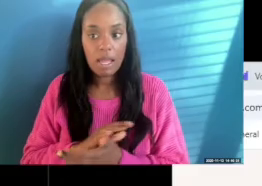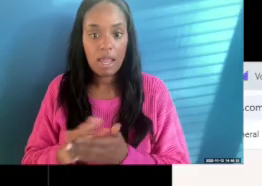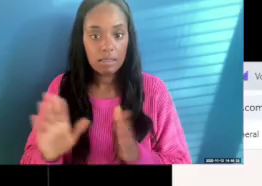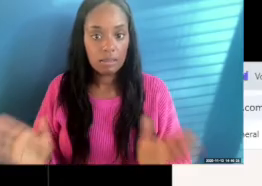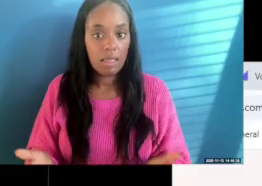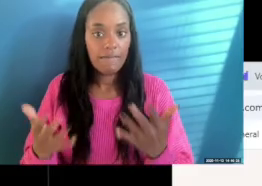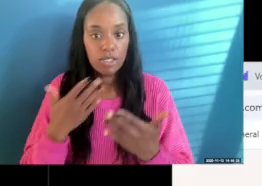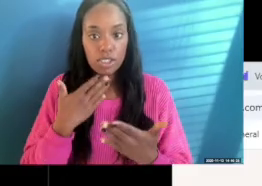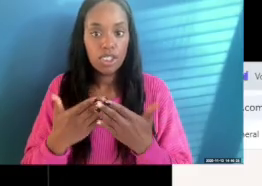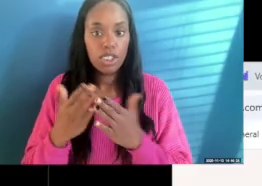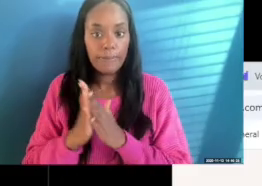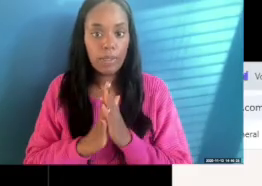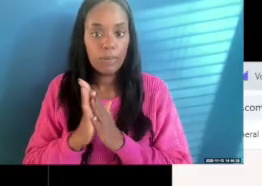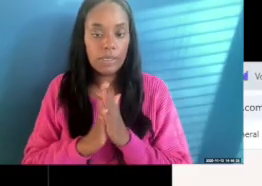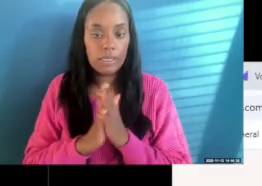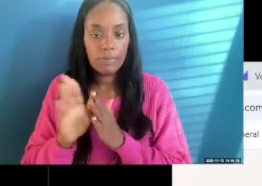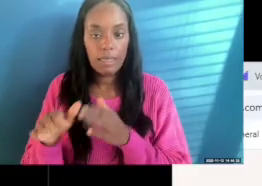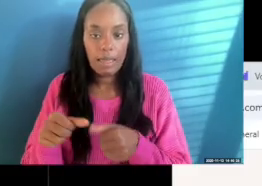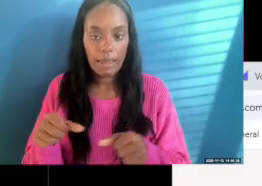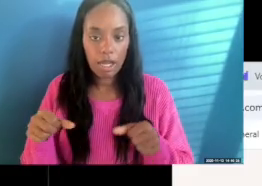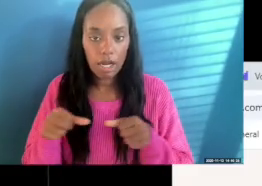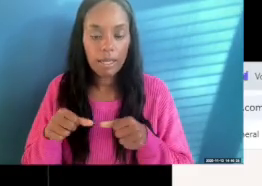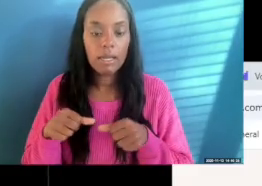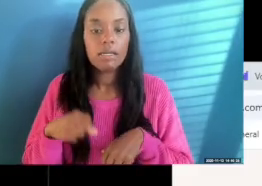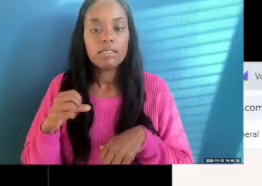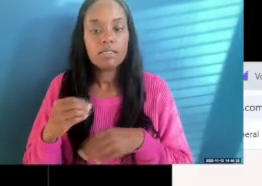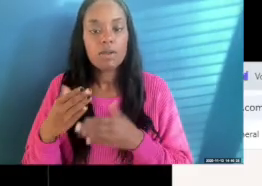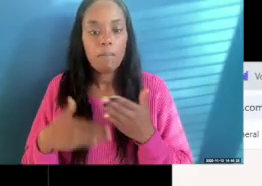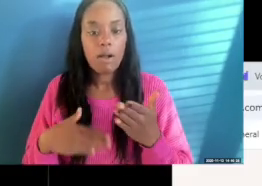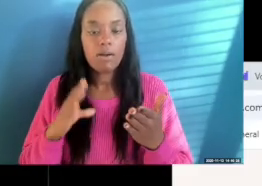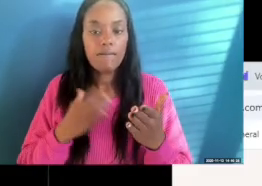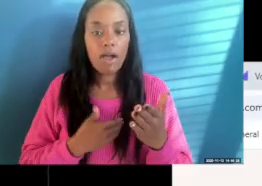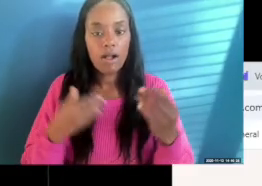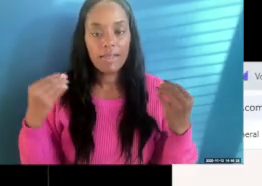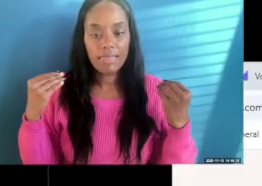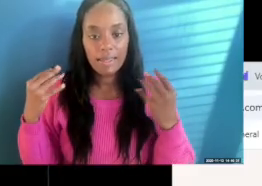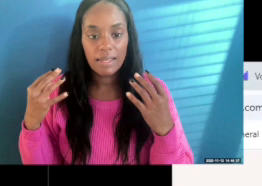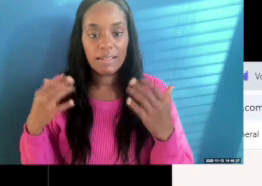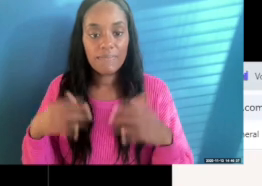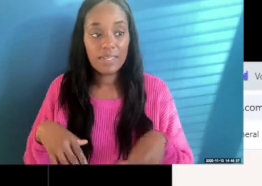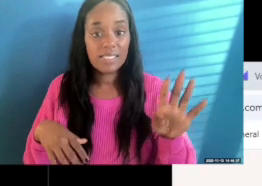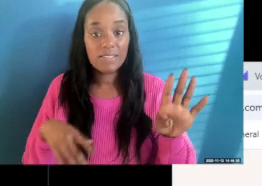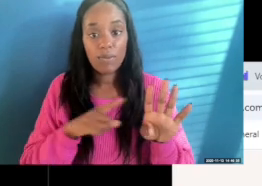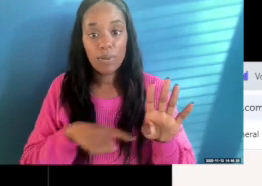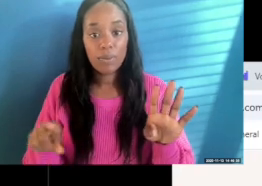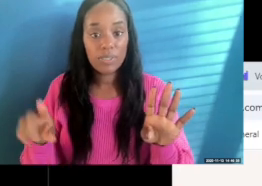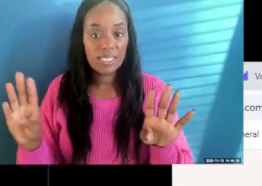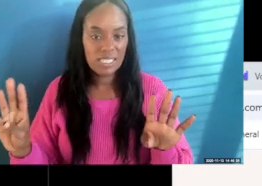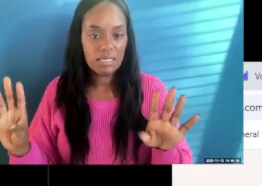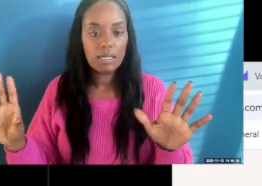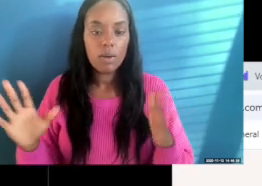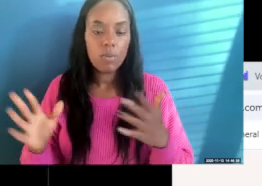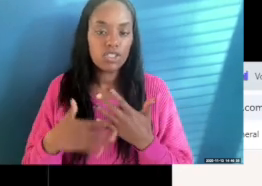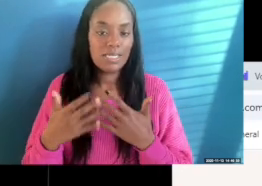tax credit. And I think we can see from the last round of HVIP standard opening up class 7 and